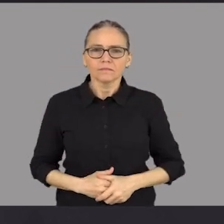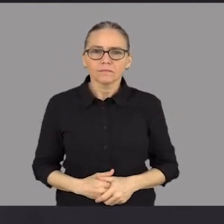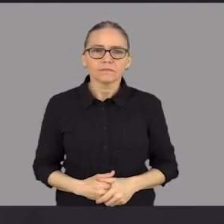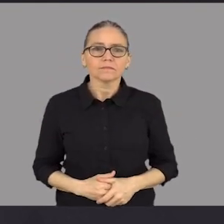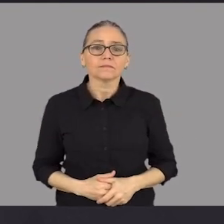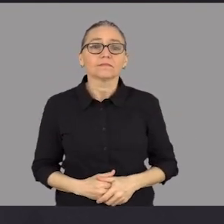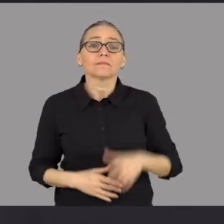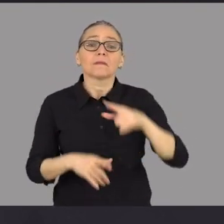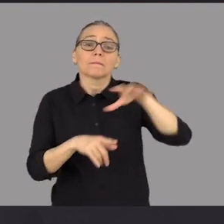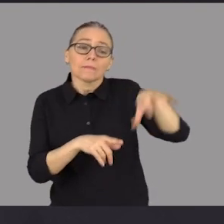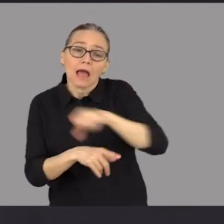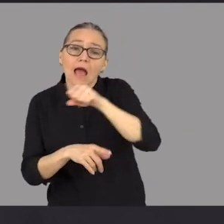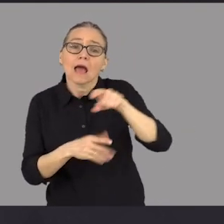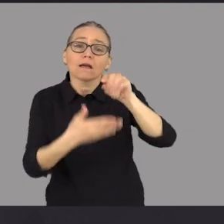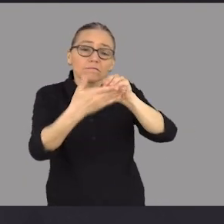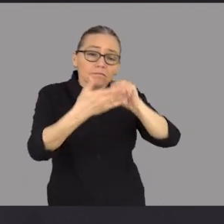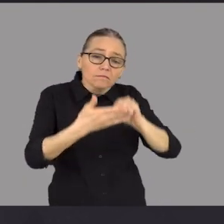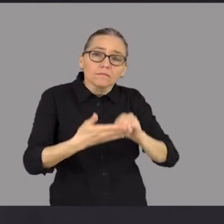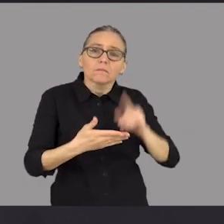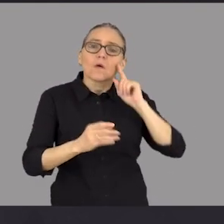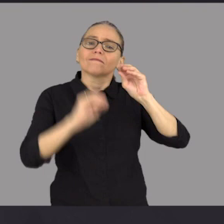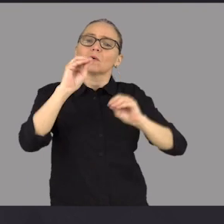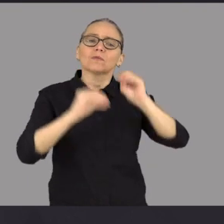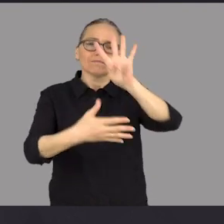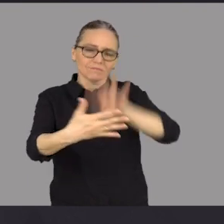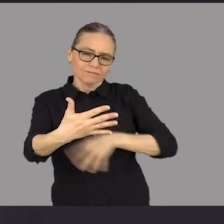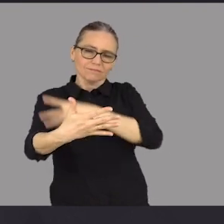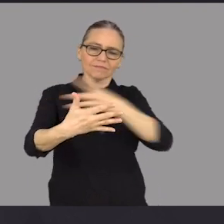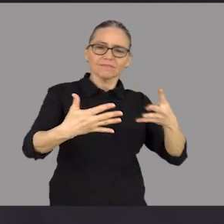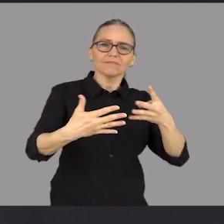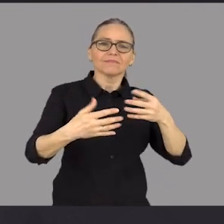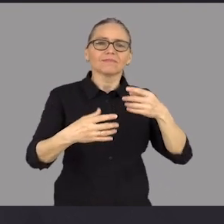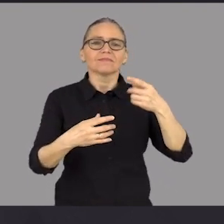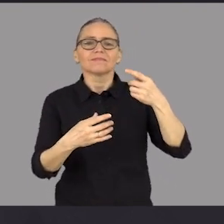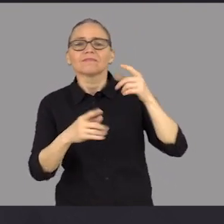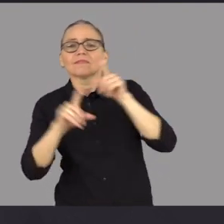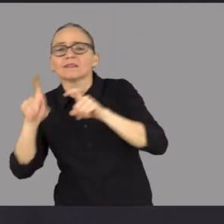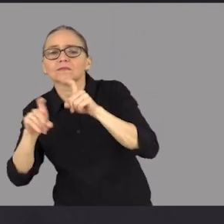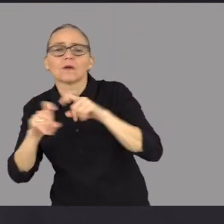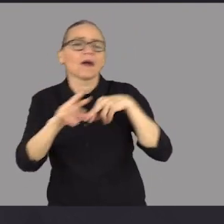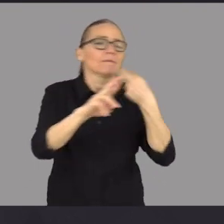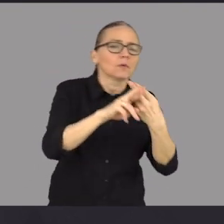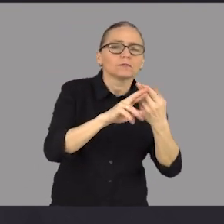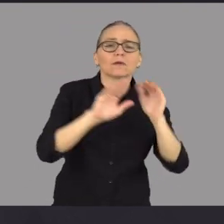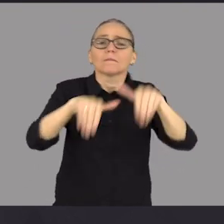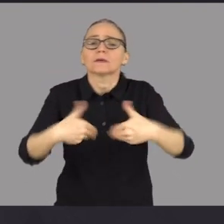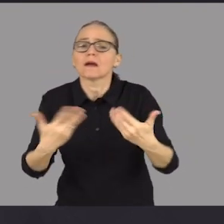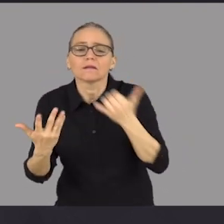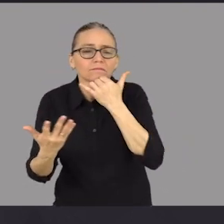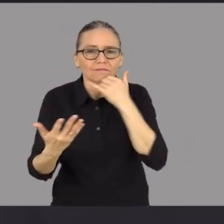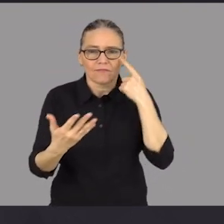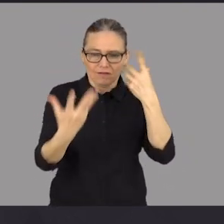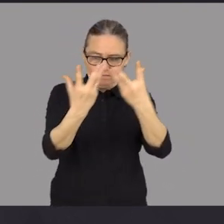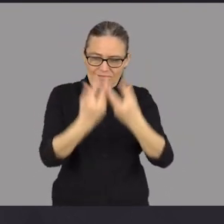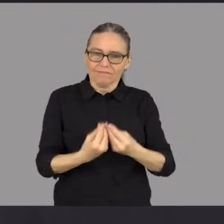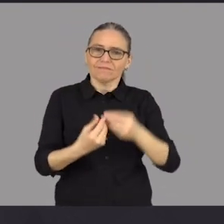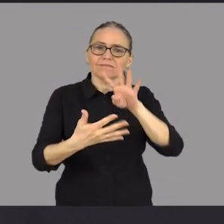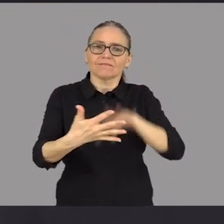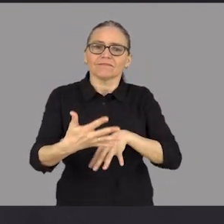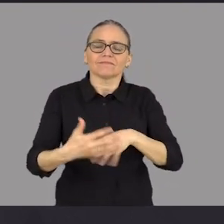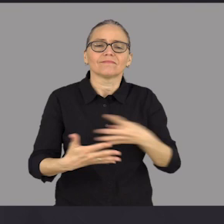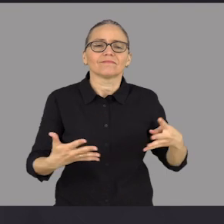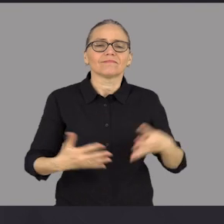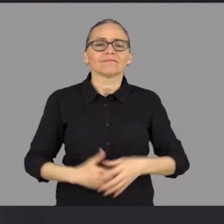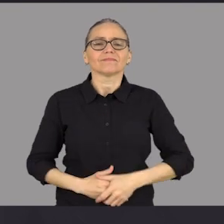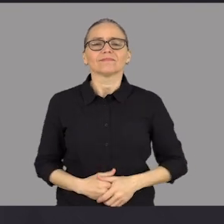and inclusive language, and that the set of questions is the same for each candidate. Use a scoring